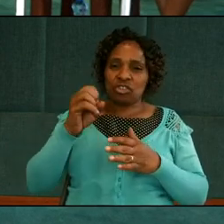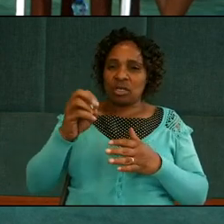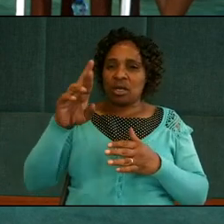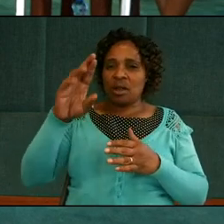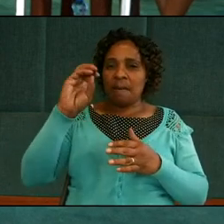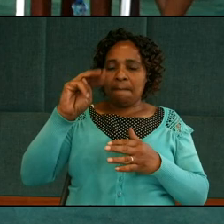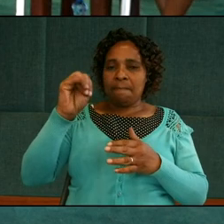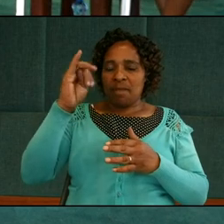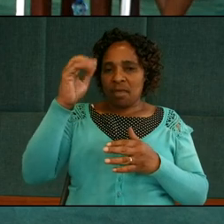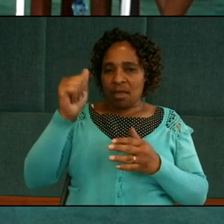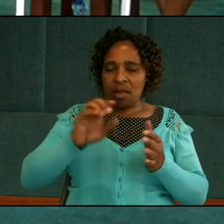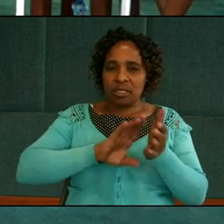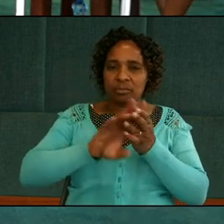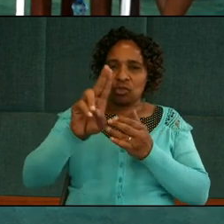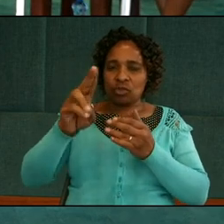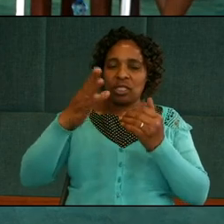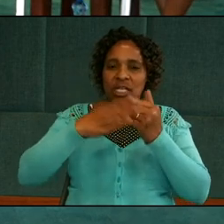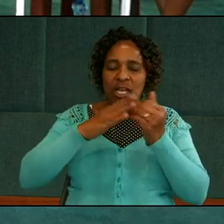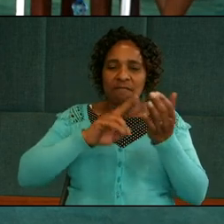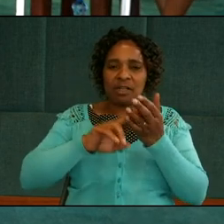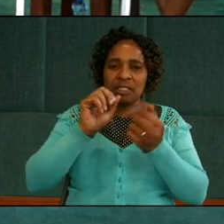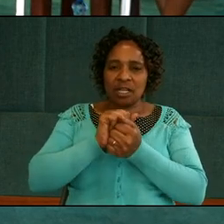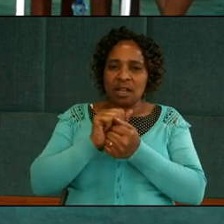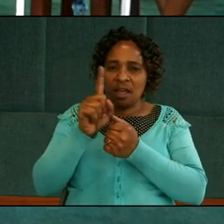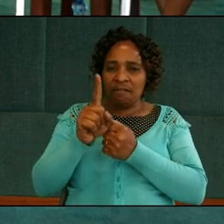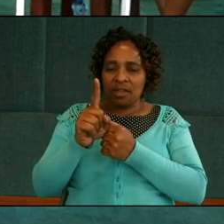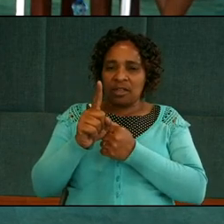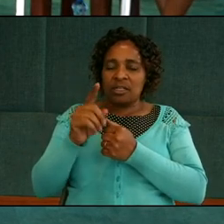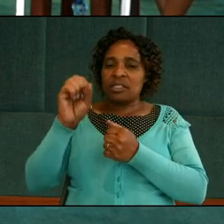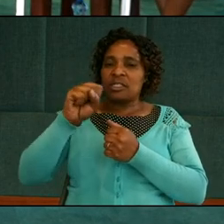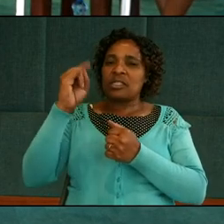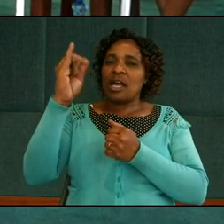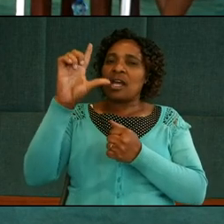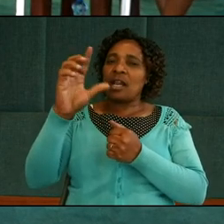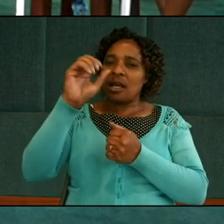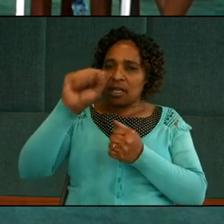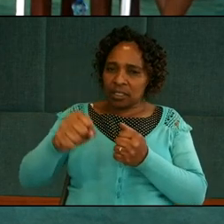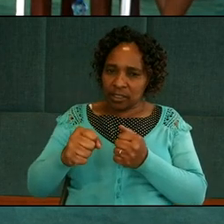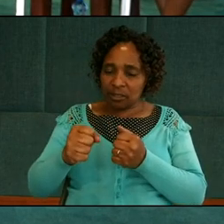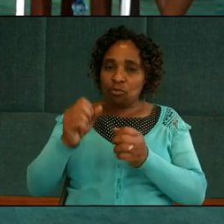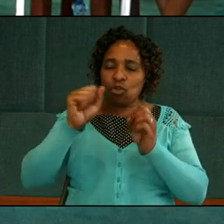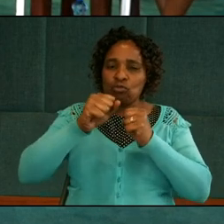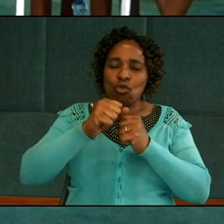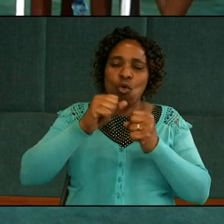verse 11. And Silas, you could share with us also the quote from the Spirit of